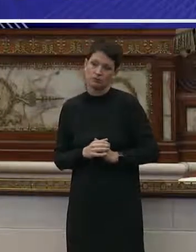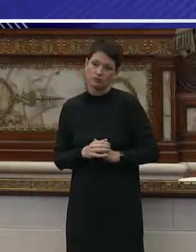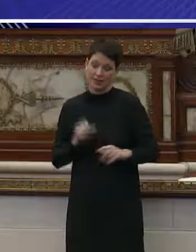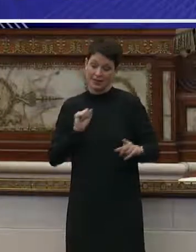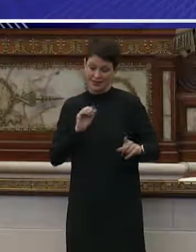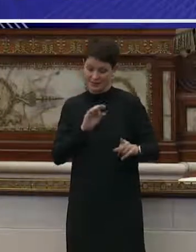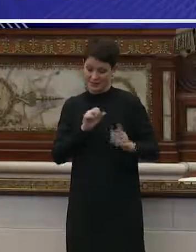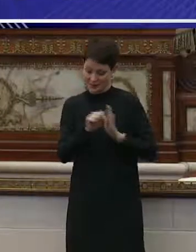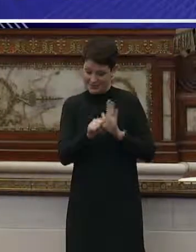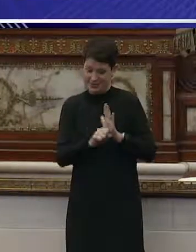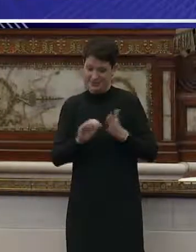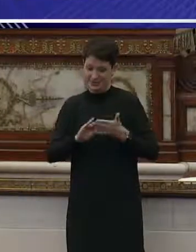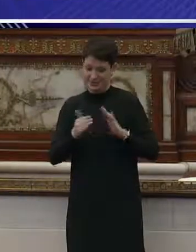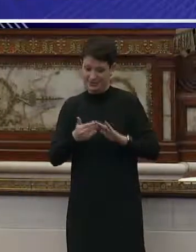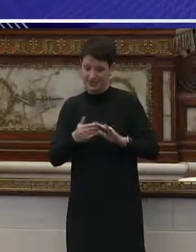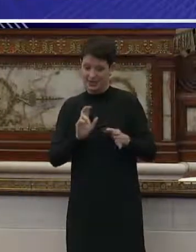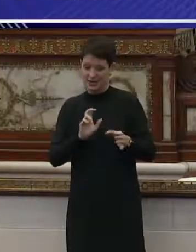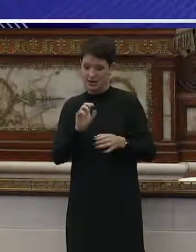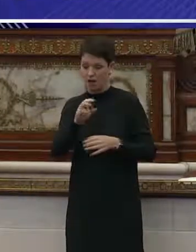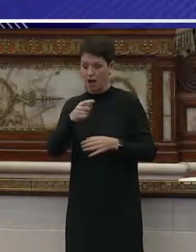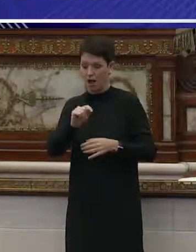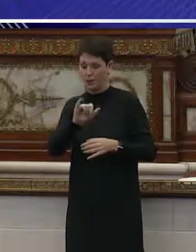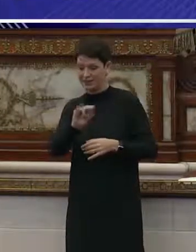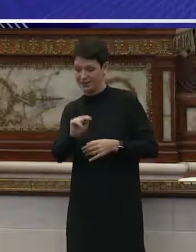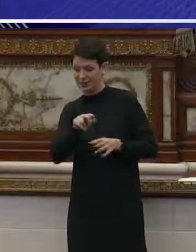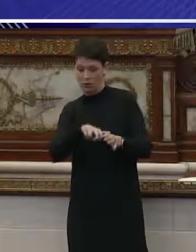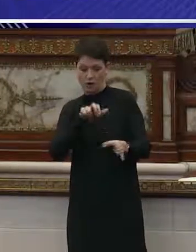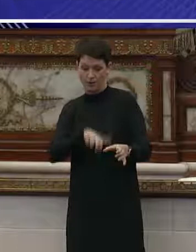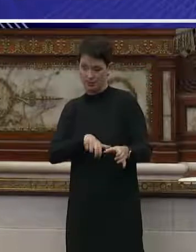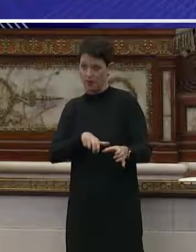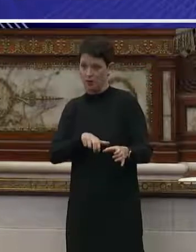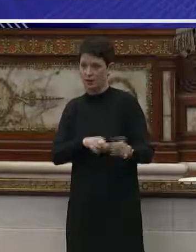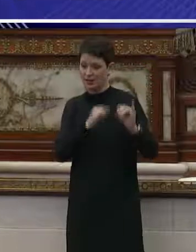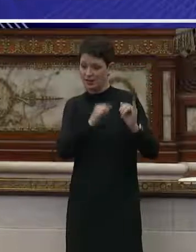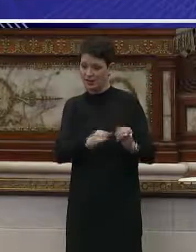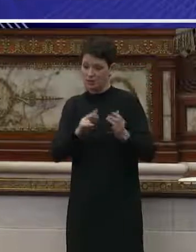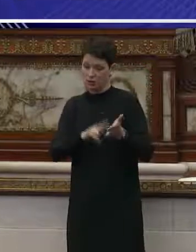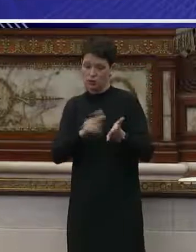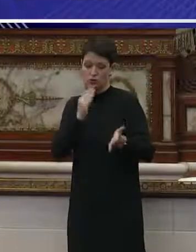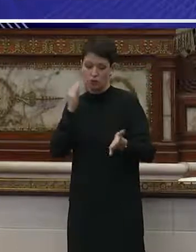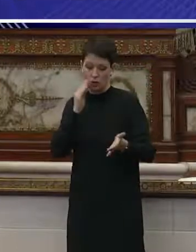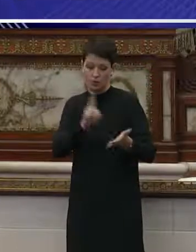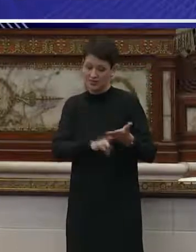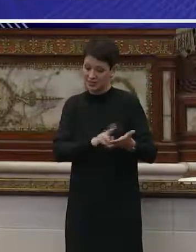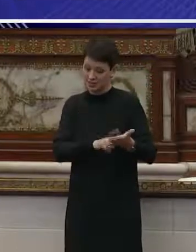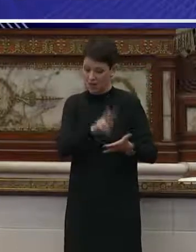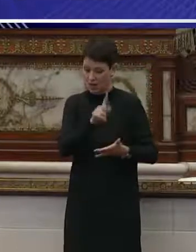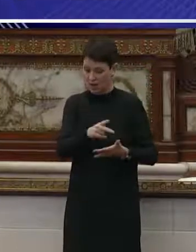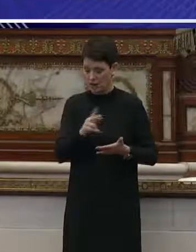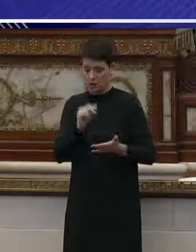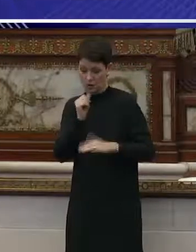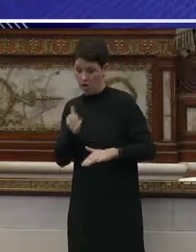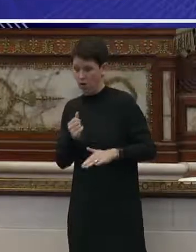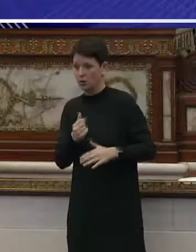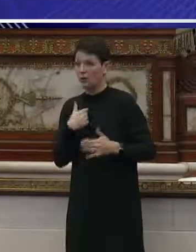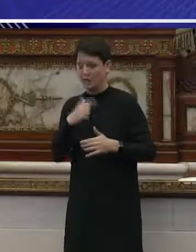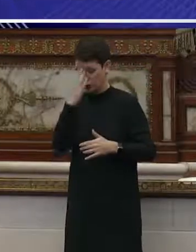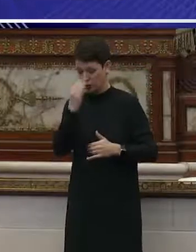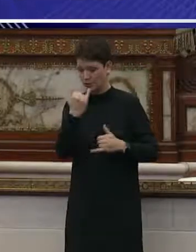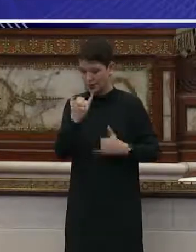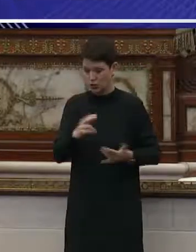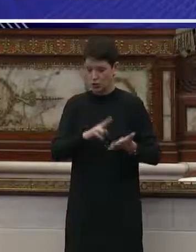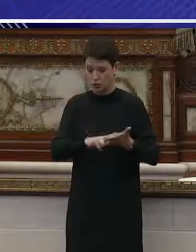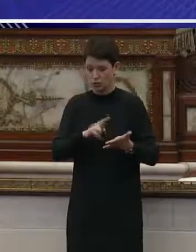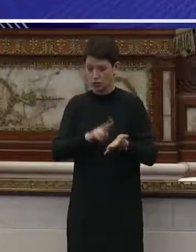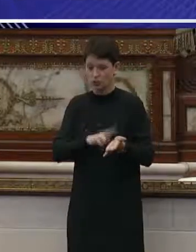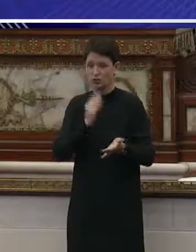States or cities could opt in or out, and those individual nursing homes could sign up or not. And we thought it was a good idea. The nursing homes in the